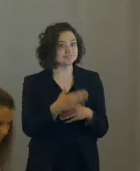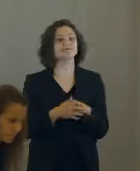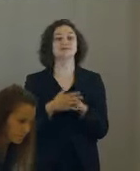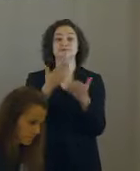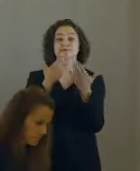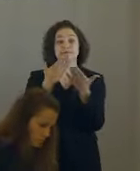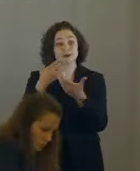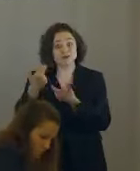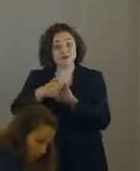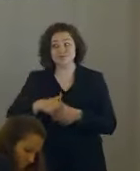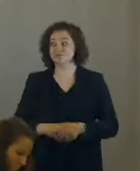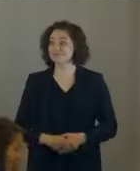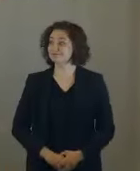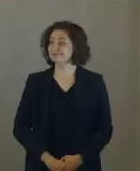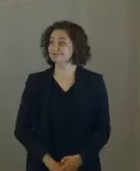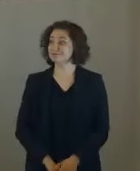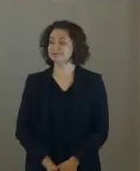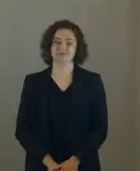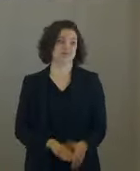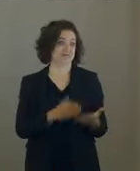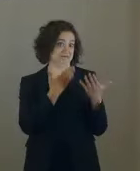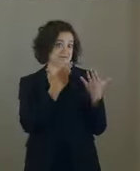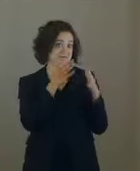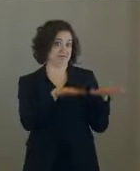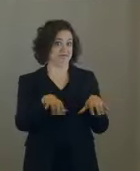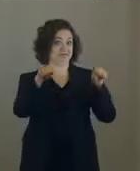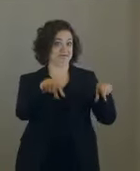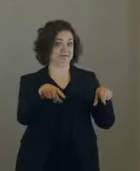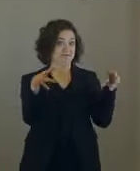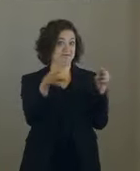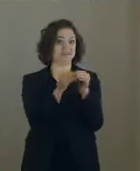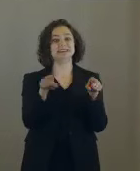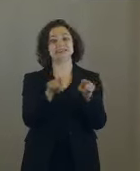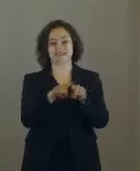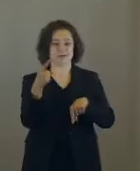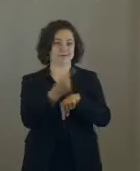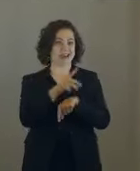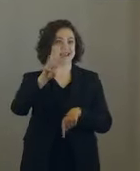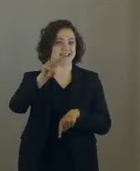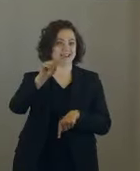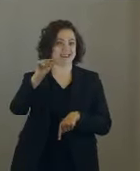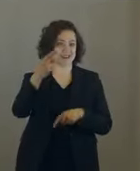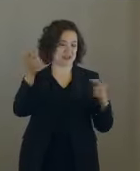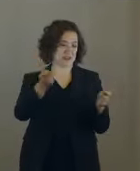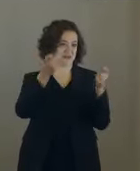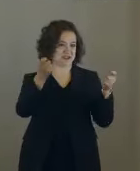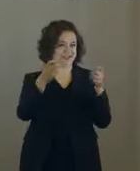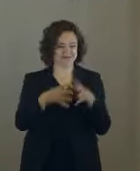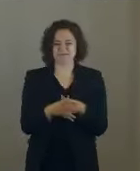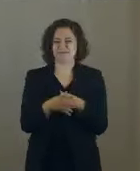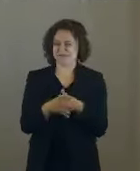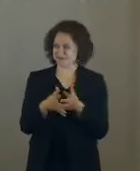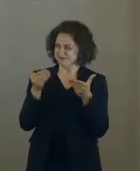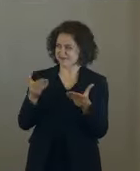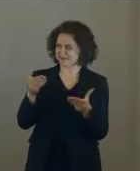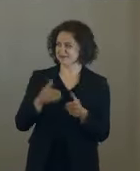Thanks for being here. Thank you for having your meeting same day as the 60th anniversary. Go